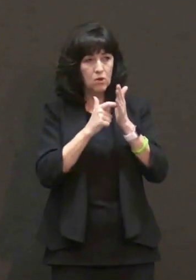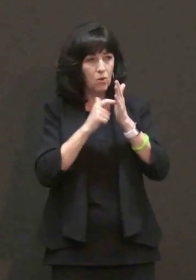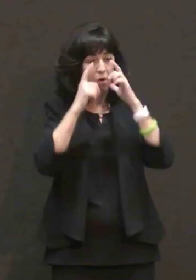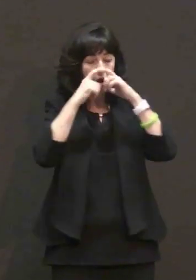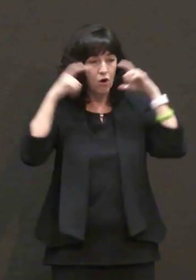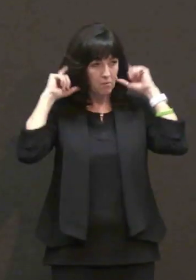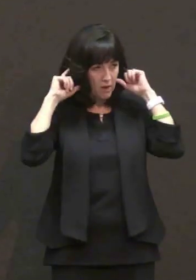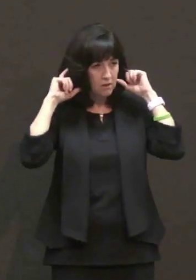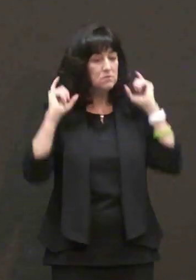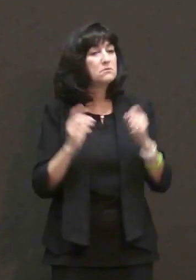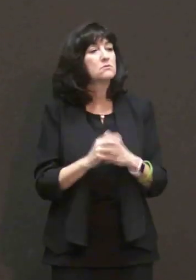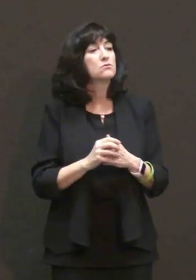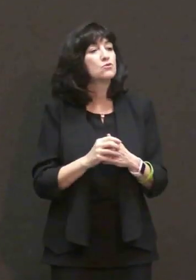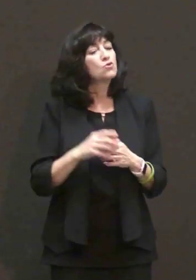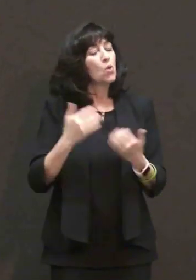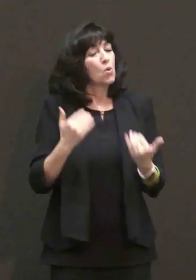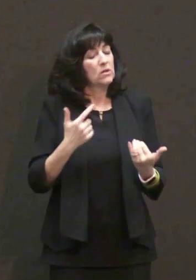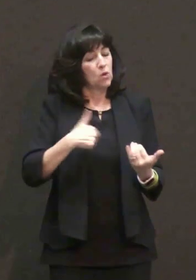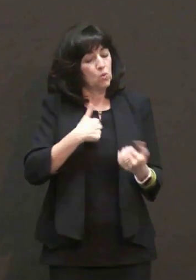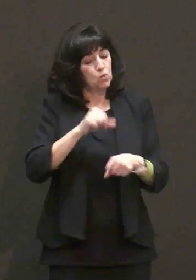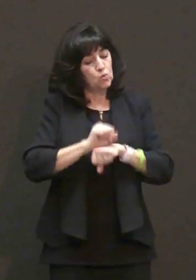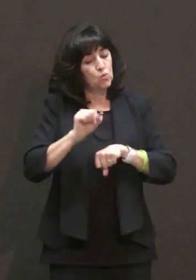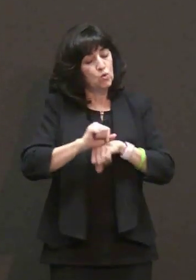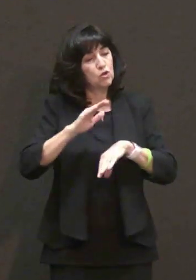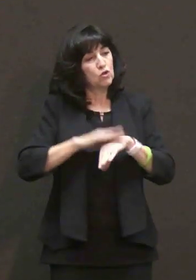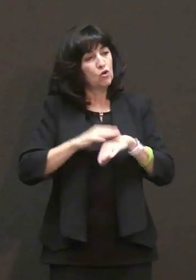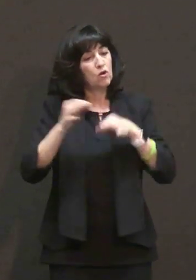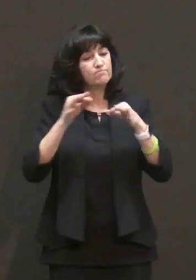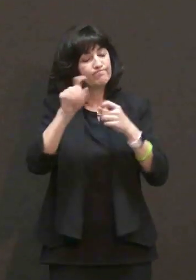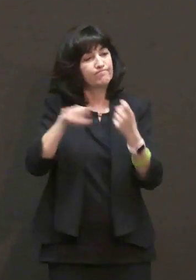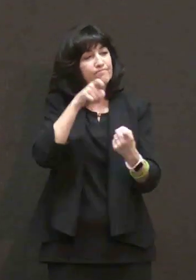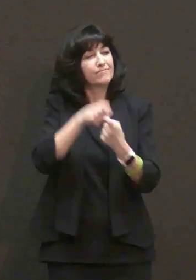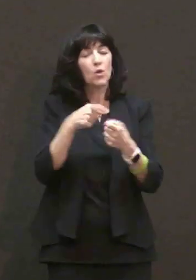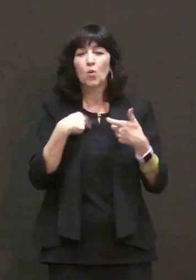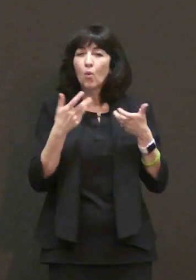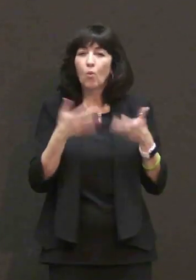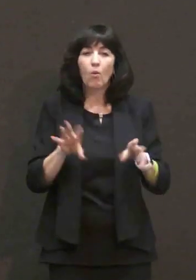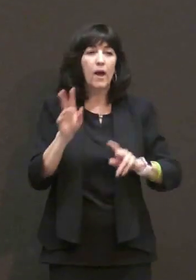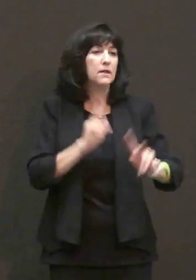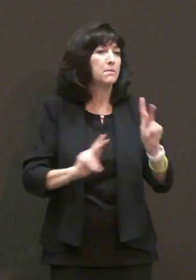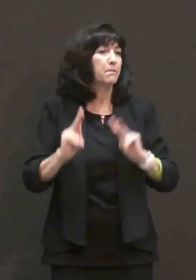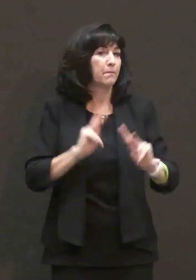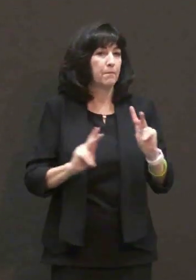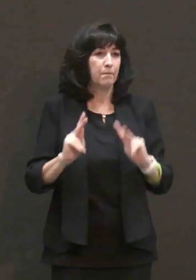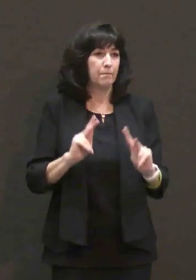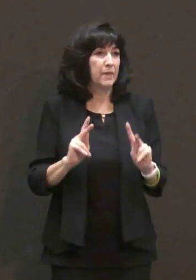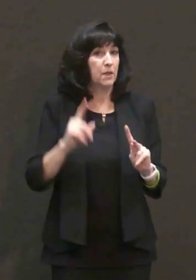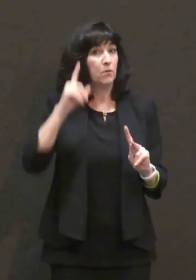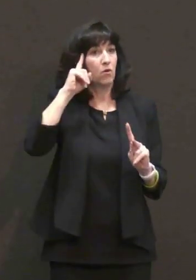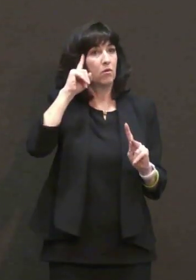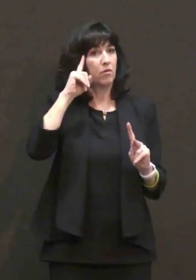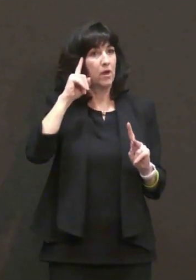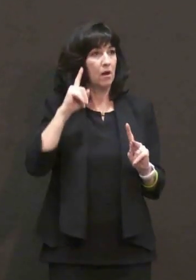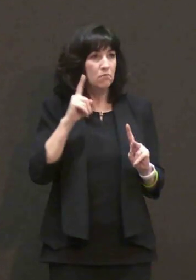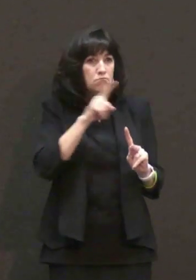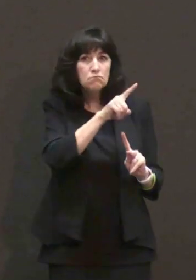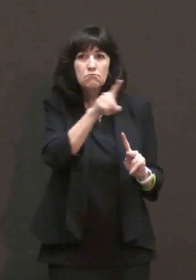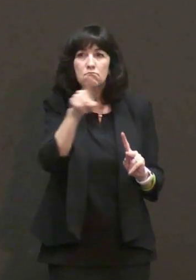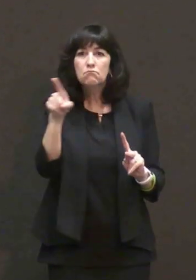working on the nuance there. We also don't want people to get the impression that they should go out and get